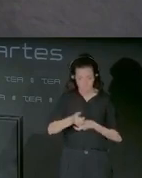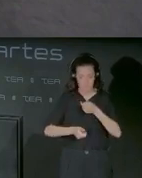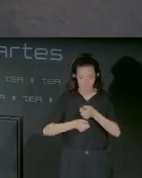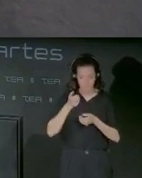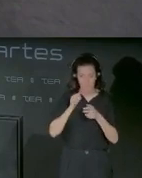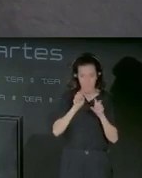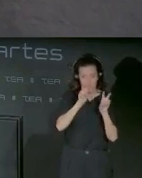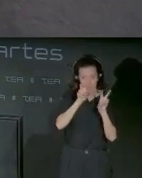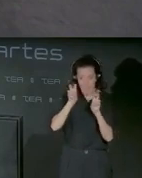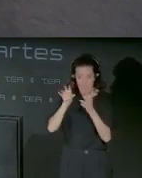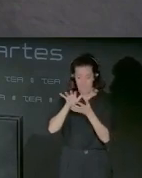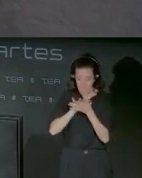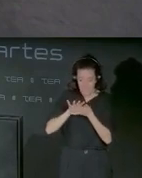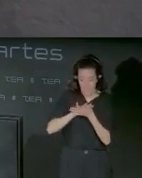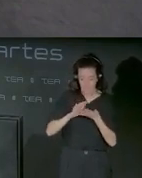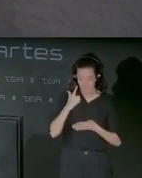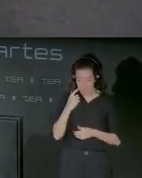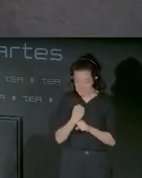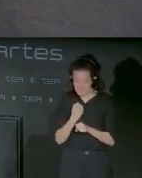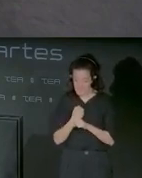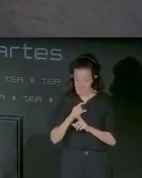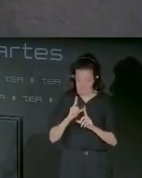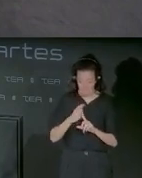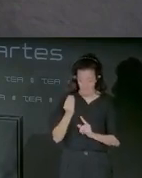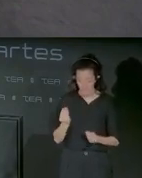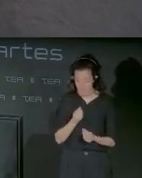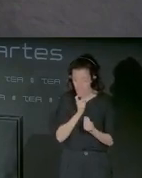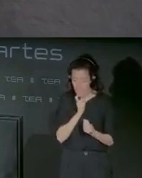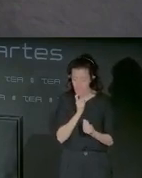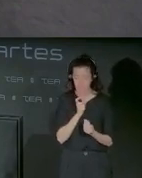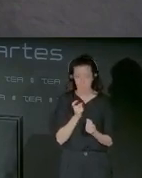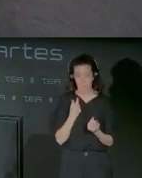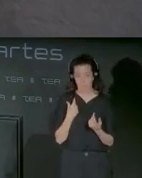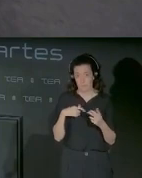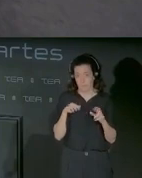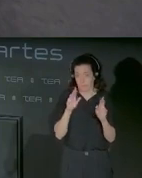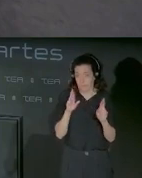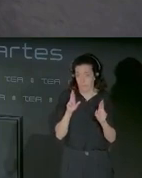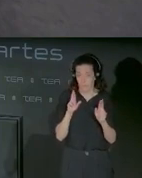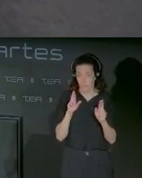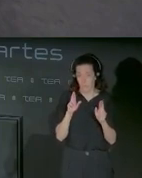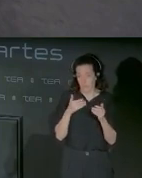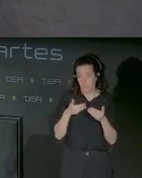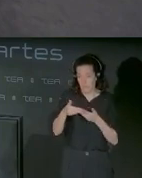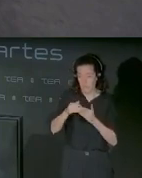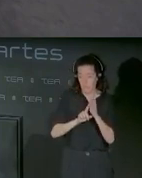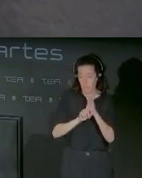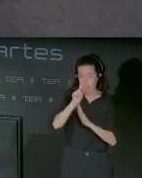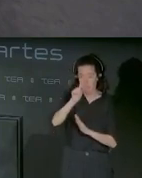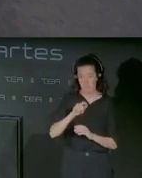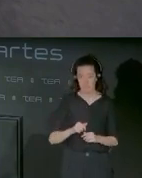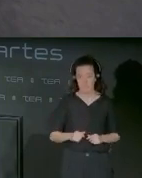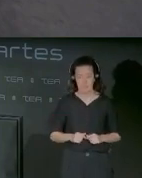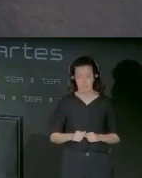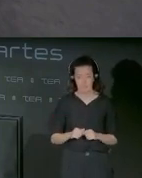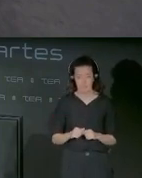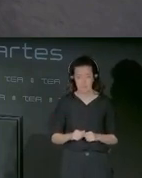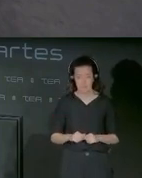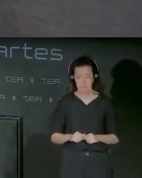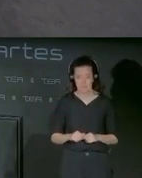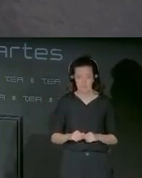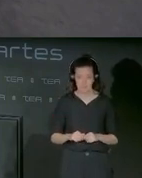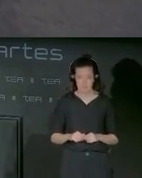but we are low on manpower to really do all those things. And with a lot of things in Germany, even though we are responsible for games and we are